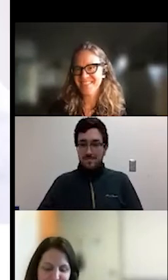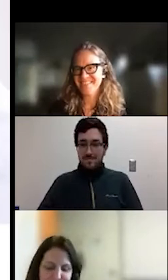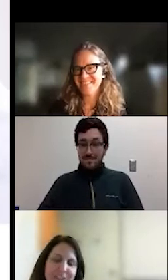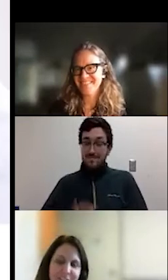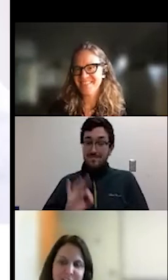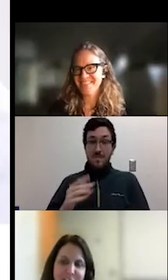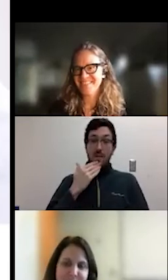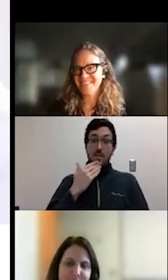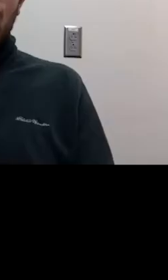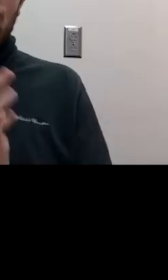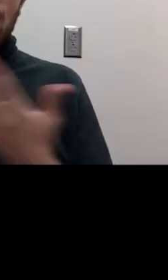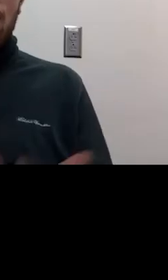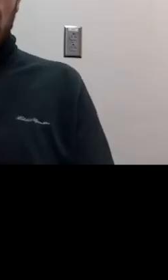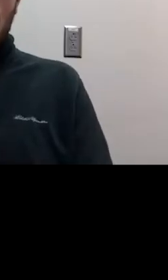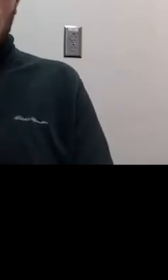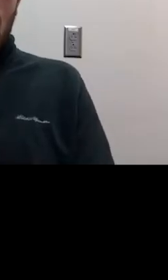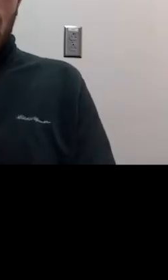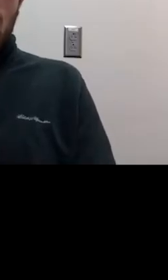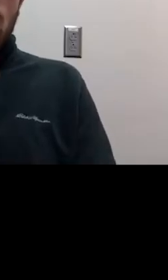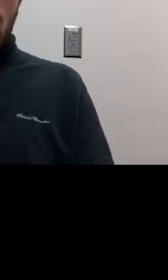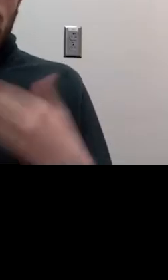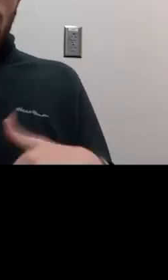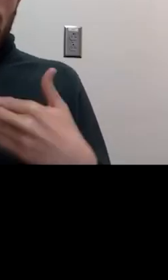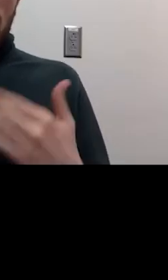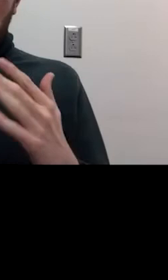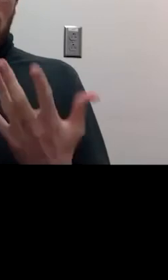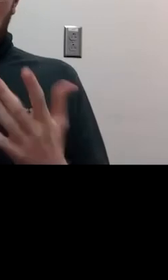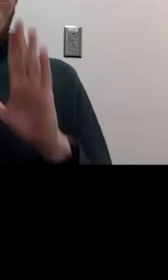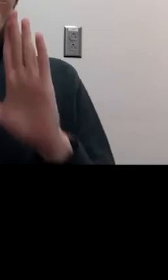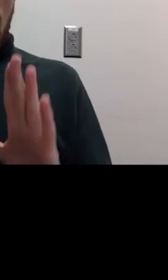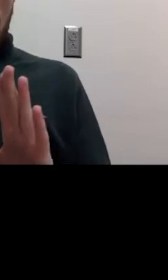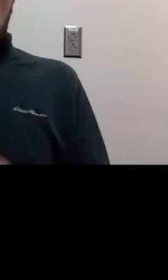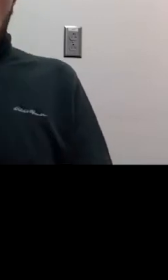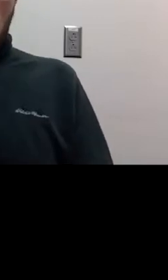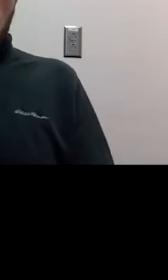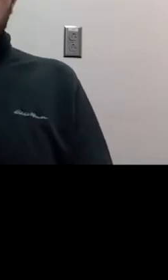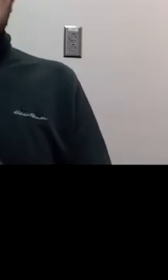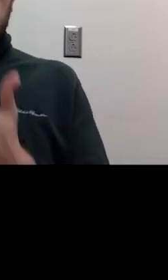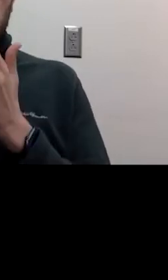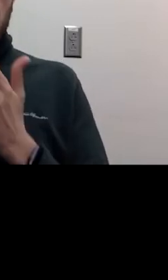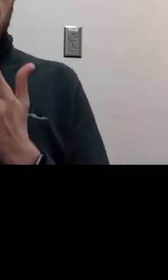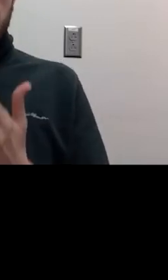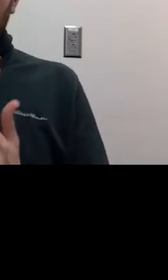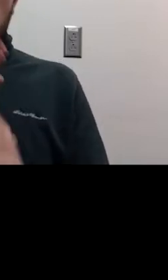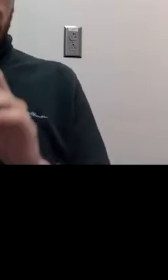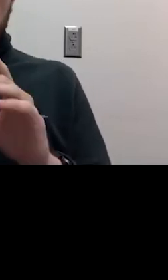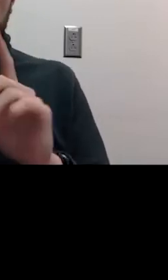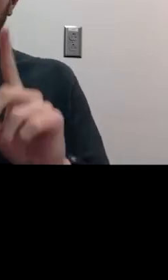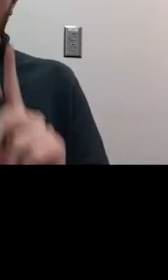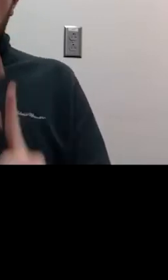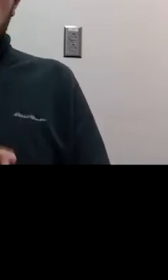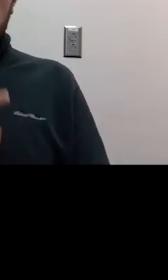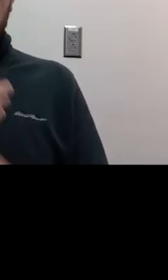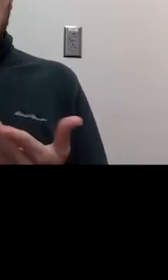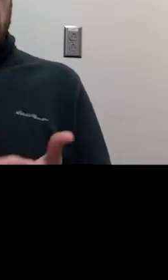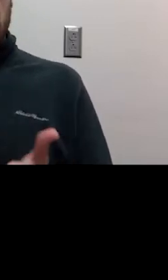Thank you so much, Laura, for that really excellent talk and giving us an overview as we, as in